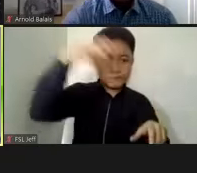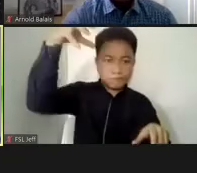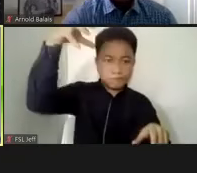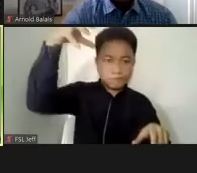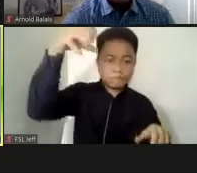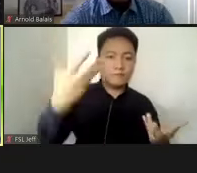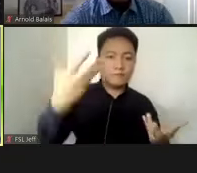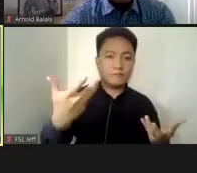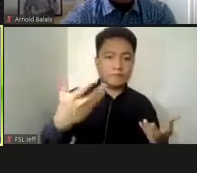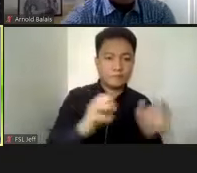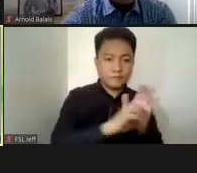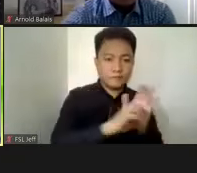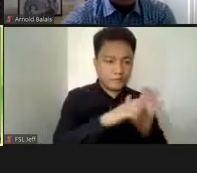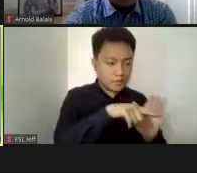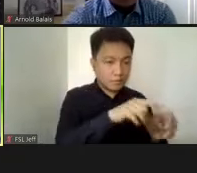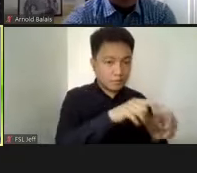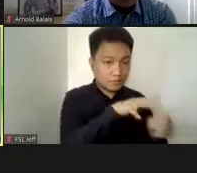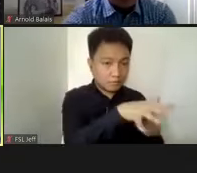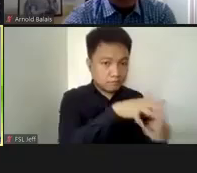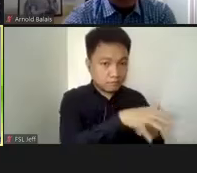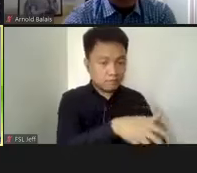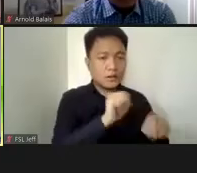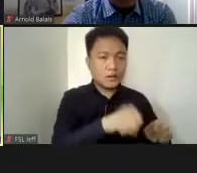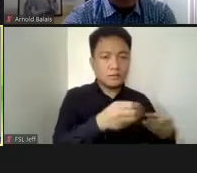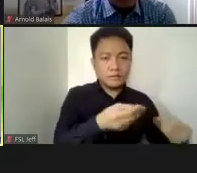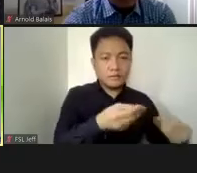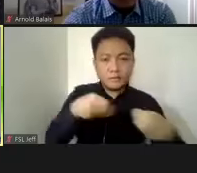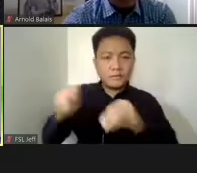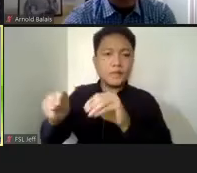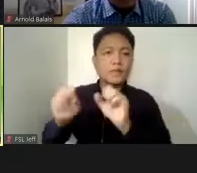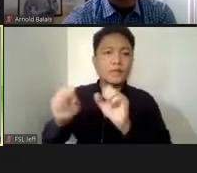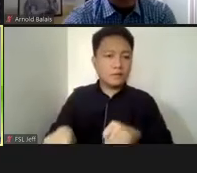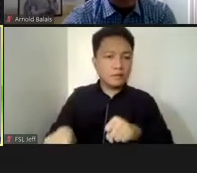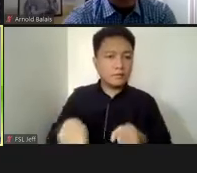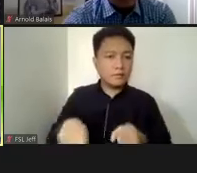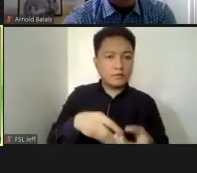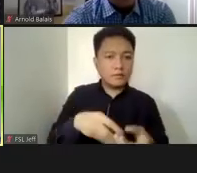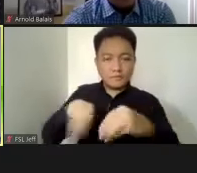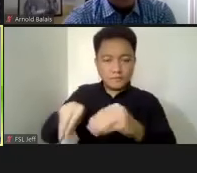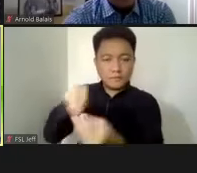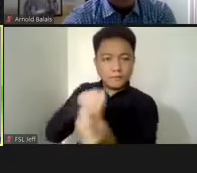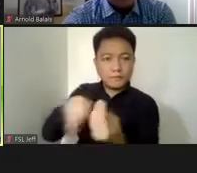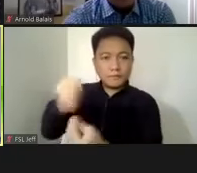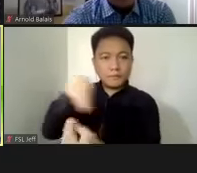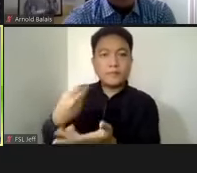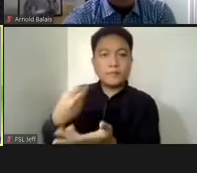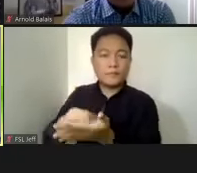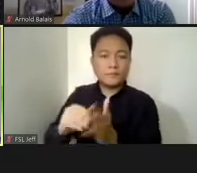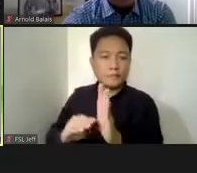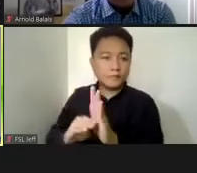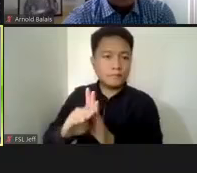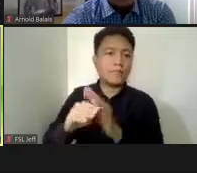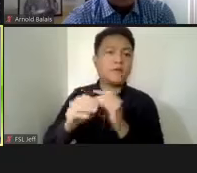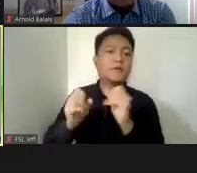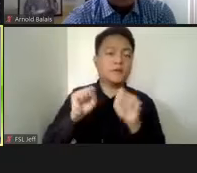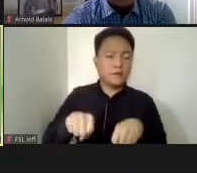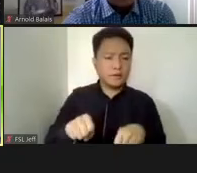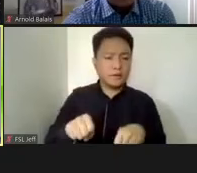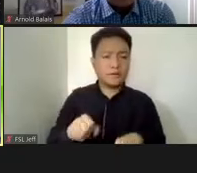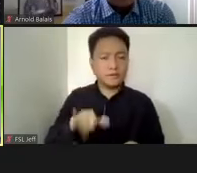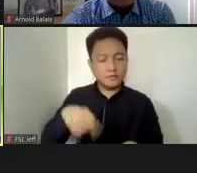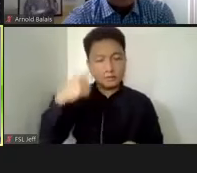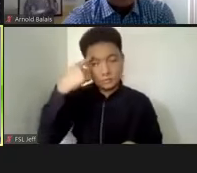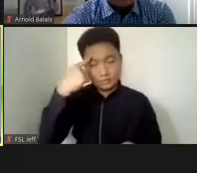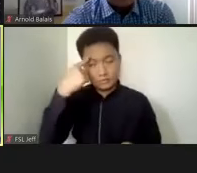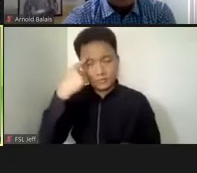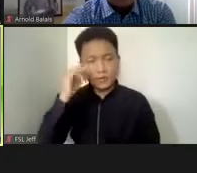them. I think that is the reason why a 3-0 solution or a 3-0 framework